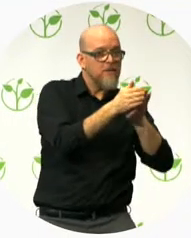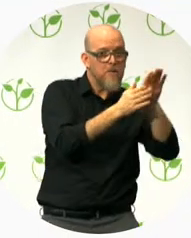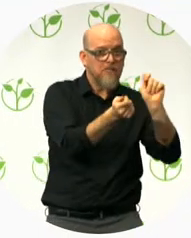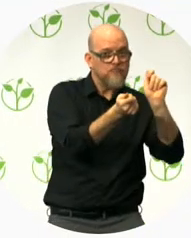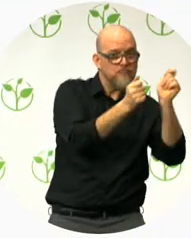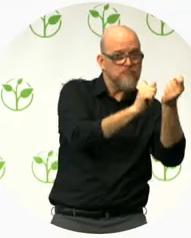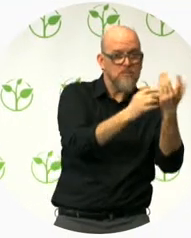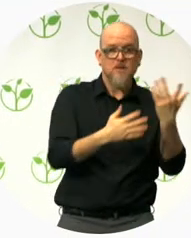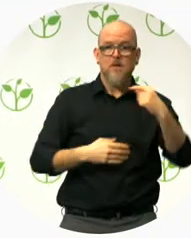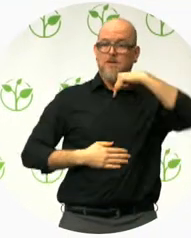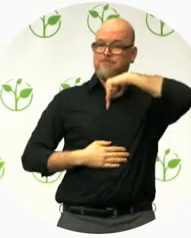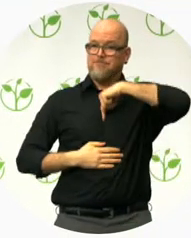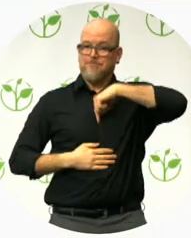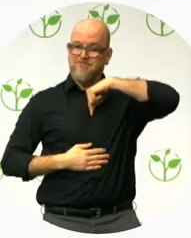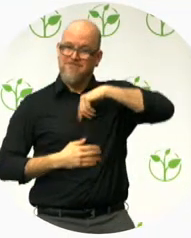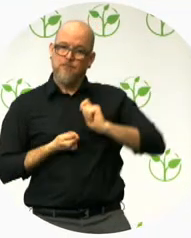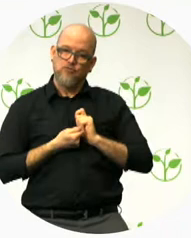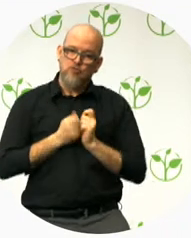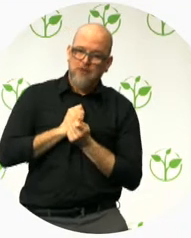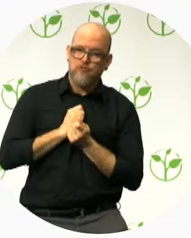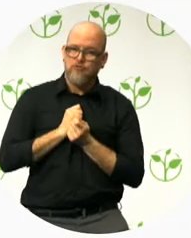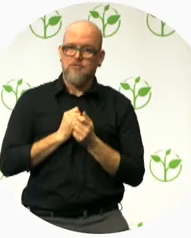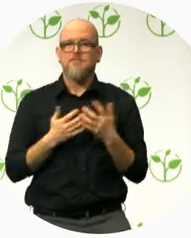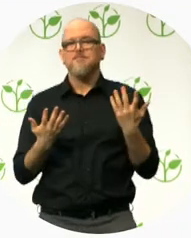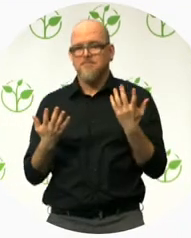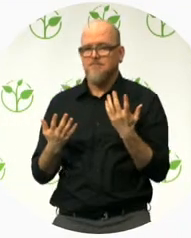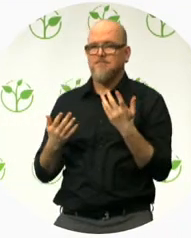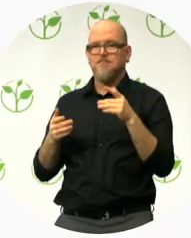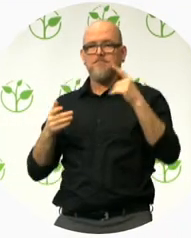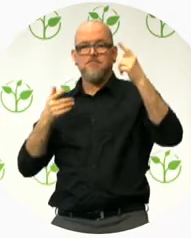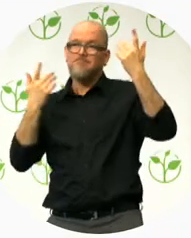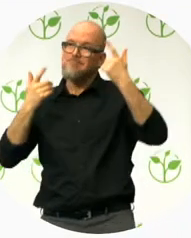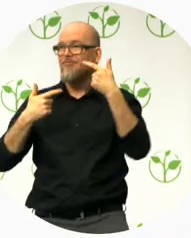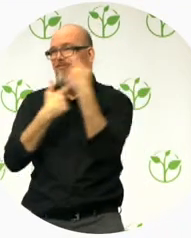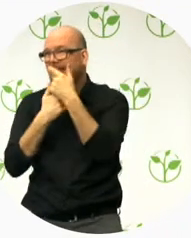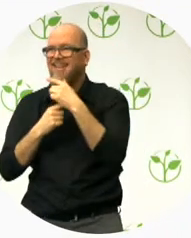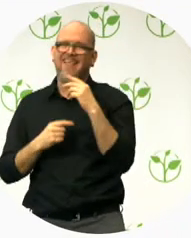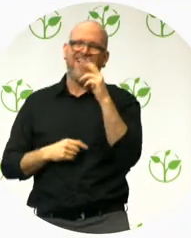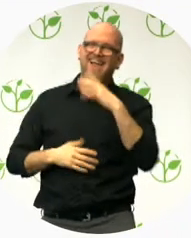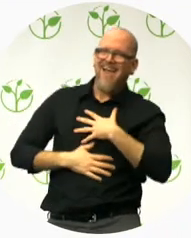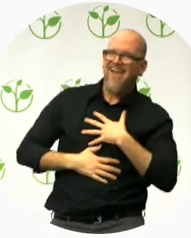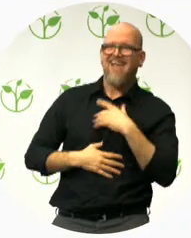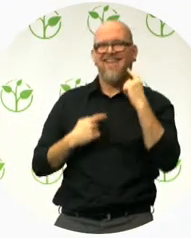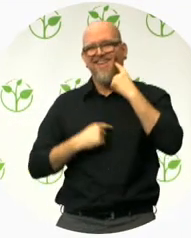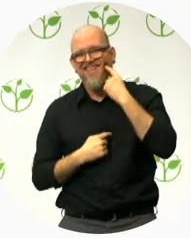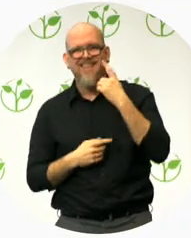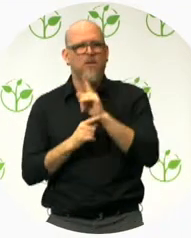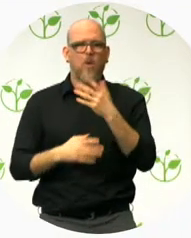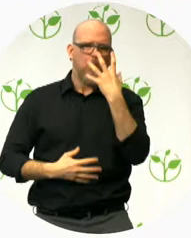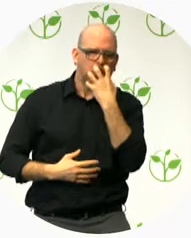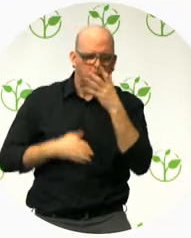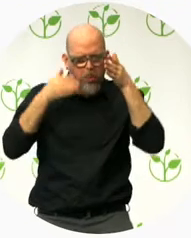to transportation, access to fun and leisure and laughter and happiness